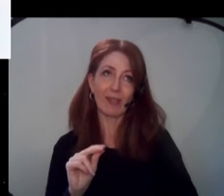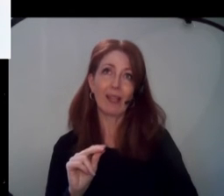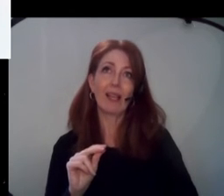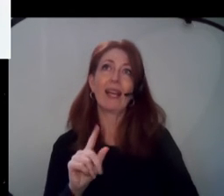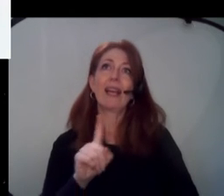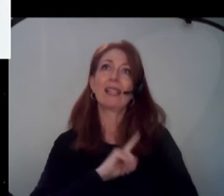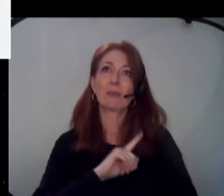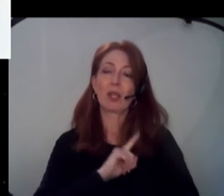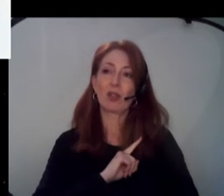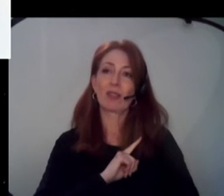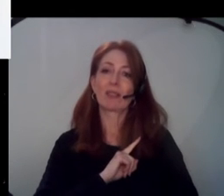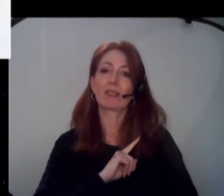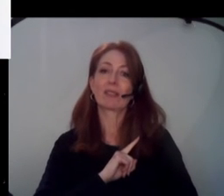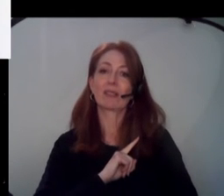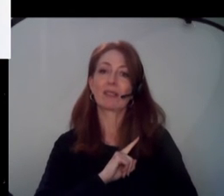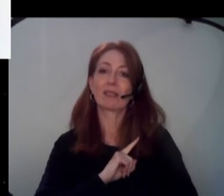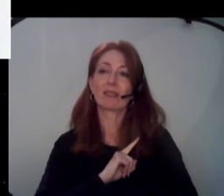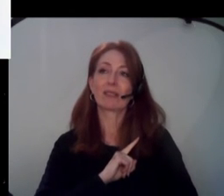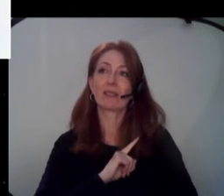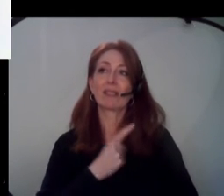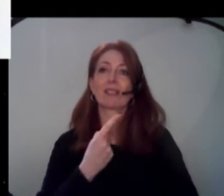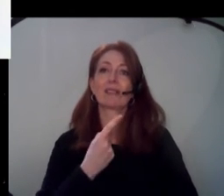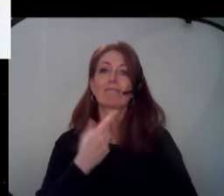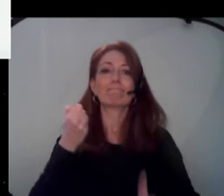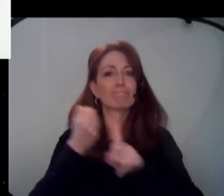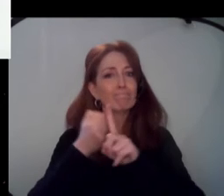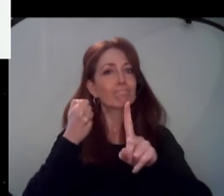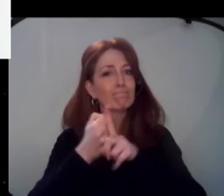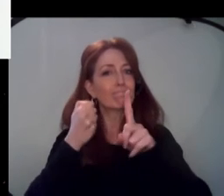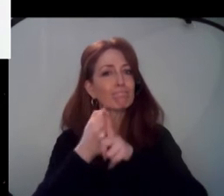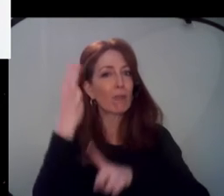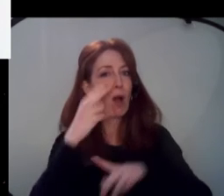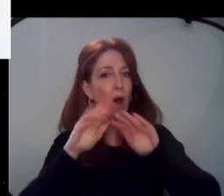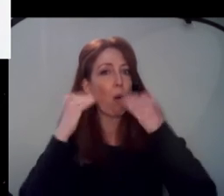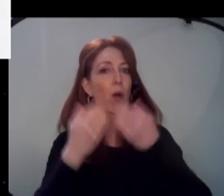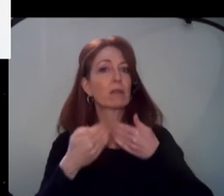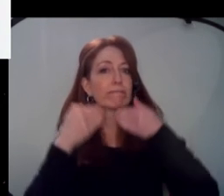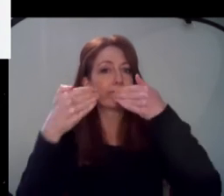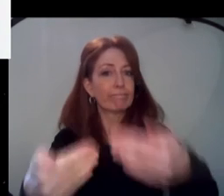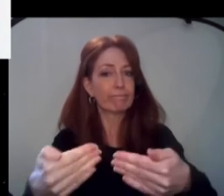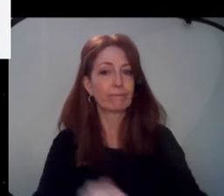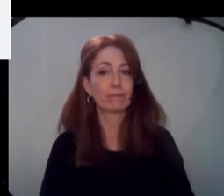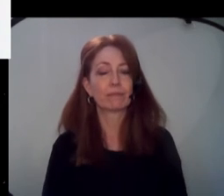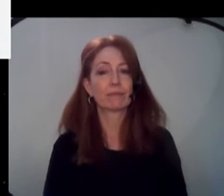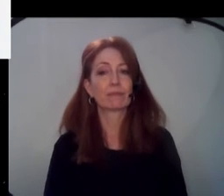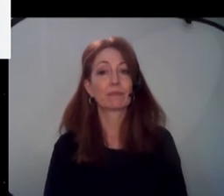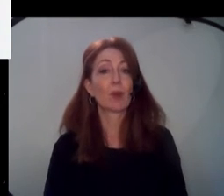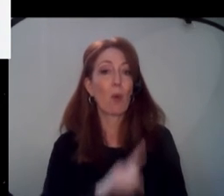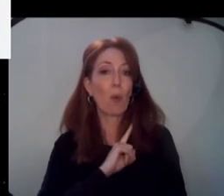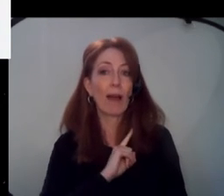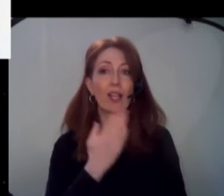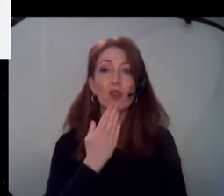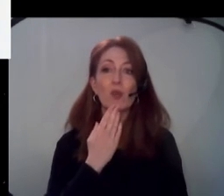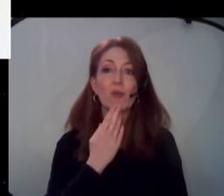moving the whole art world forward with that work. Mm. And, you know, that is something that I think